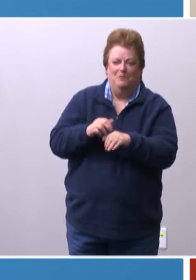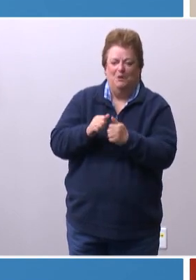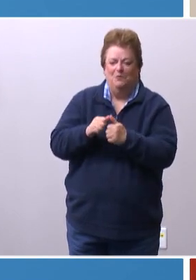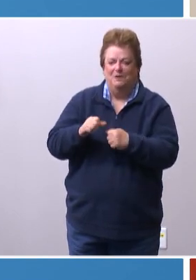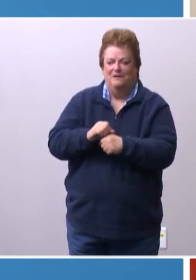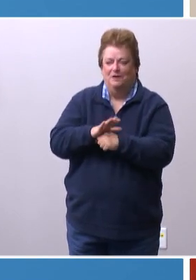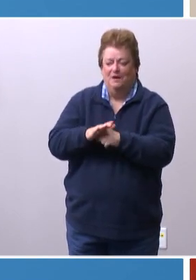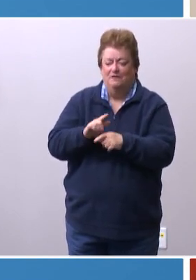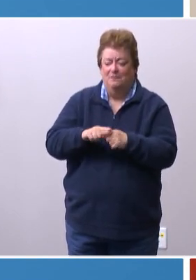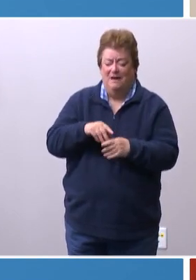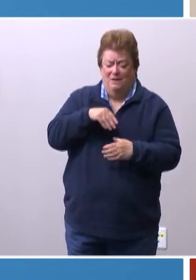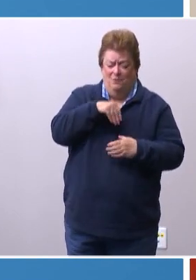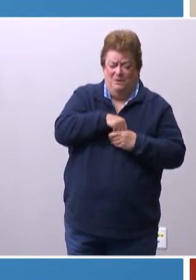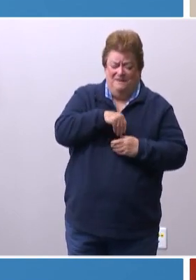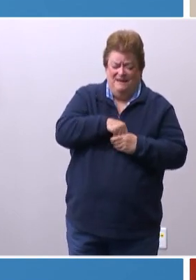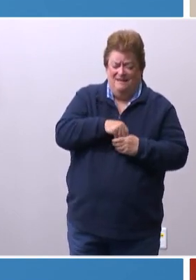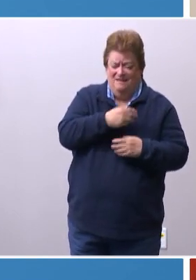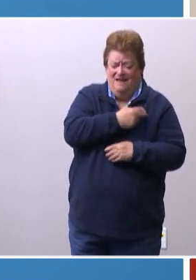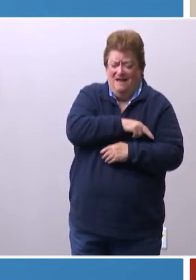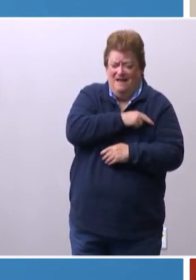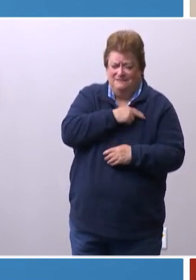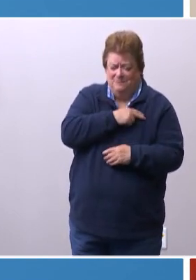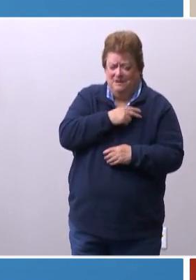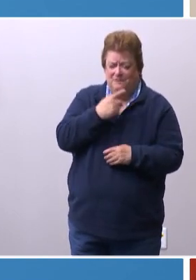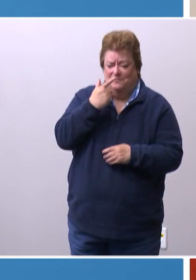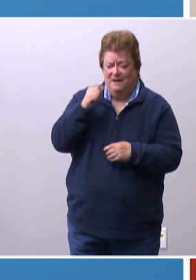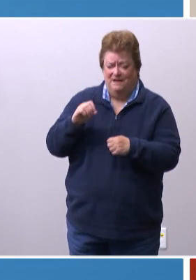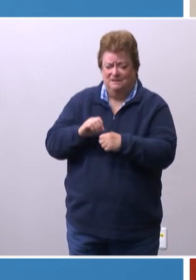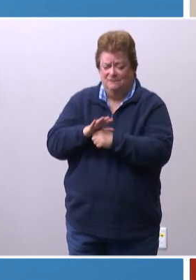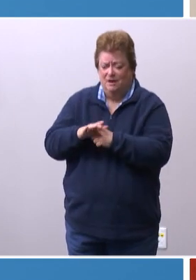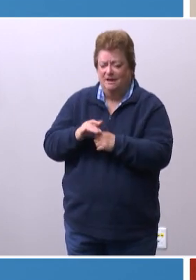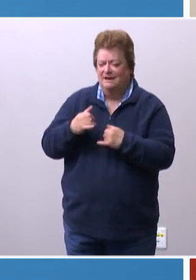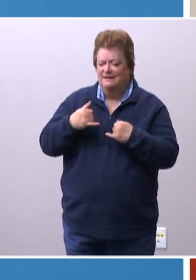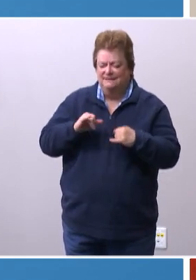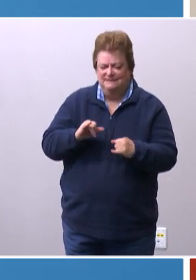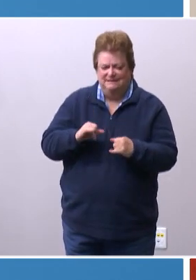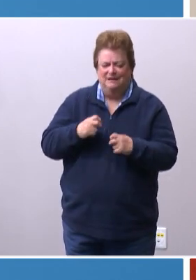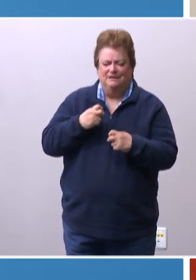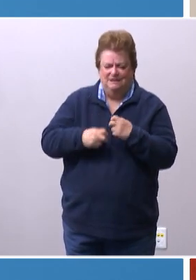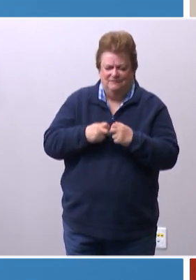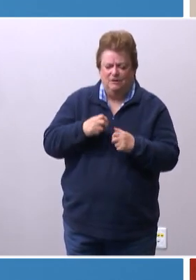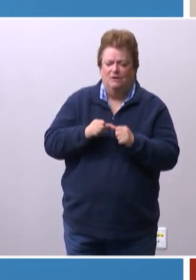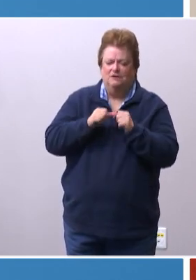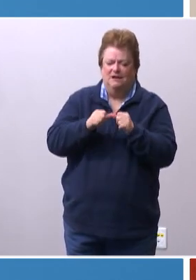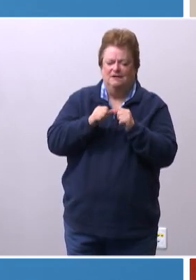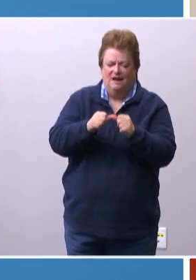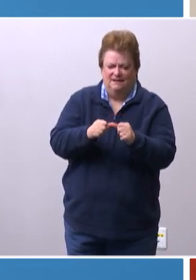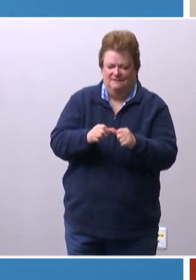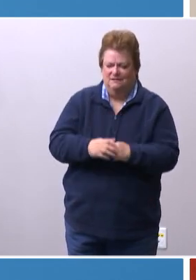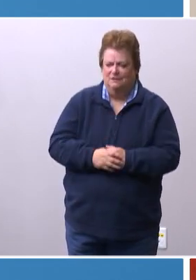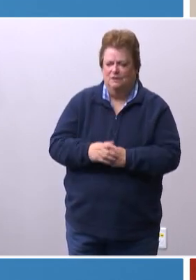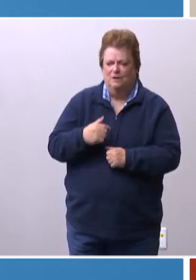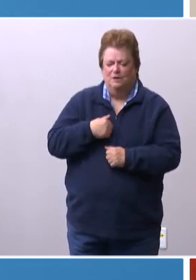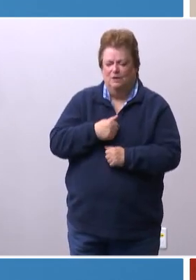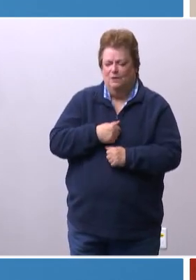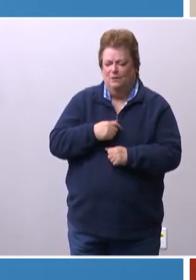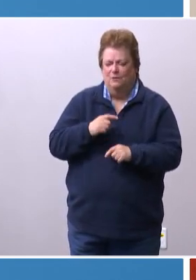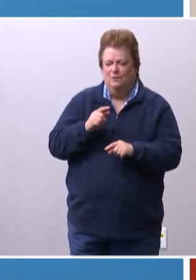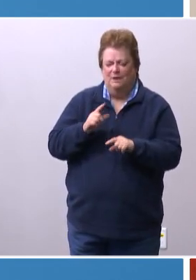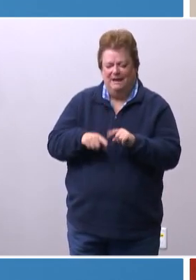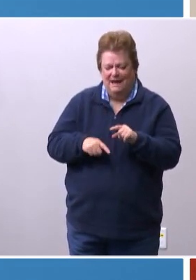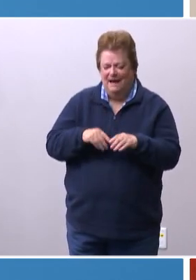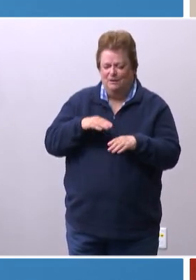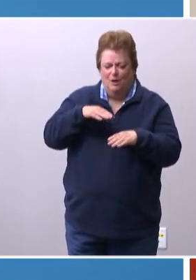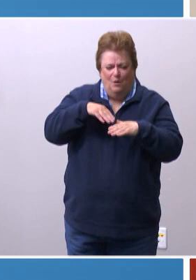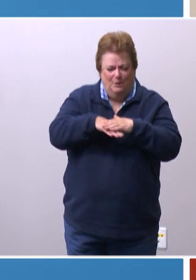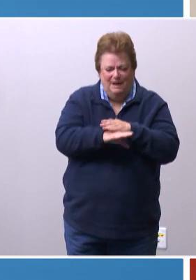inside the hospital walls as a result of the COVID pandemic remain difficult and constant. We cannot go inside those walls and